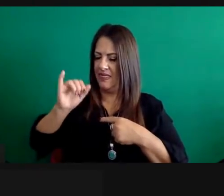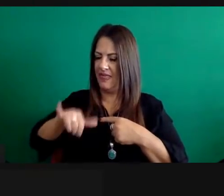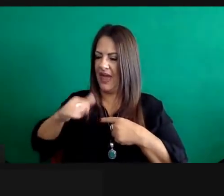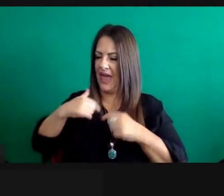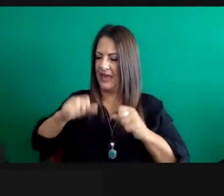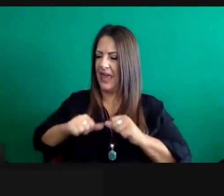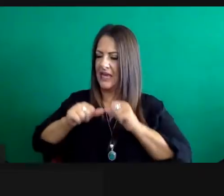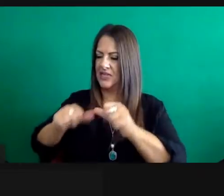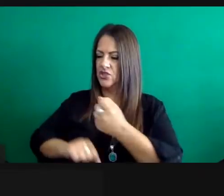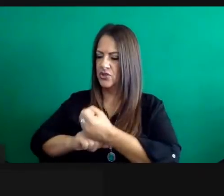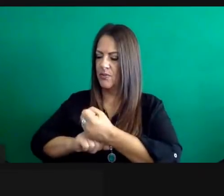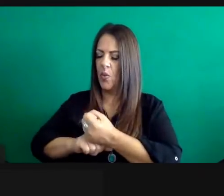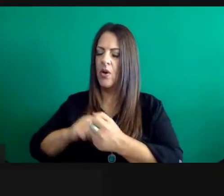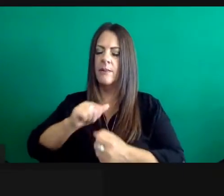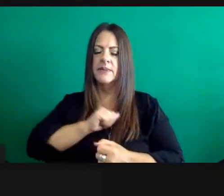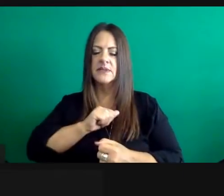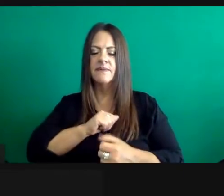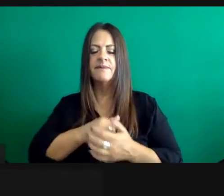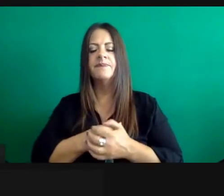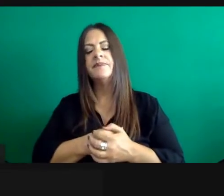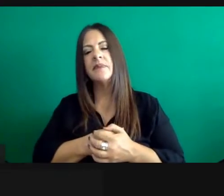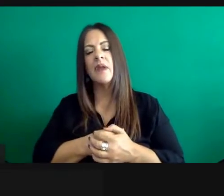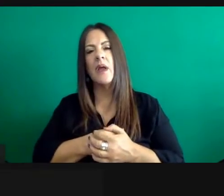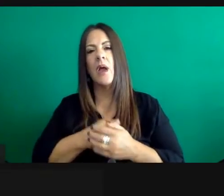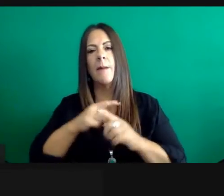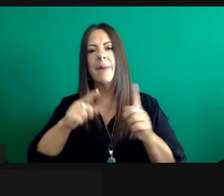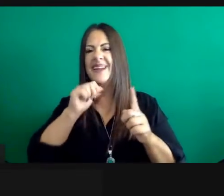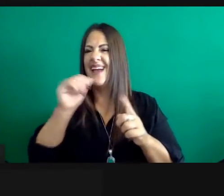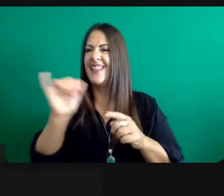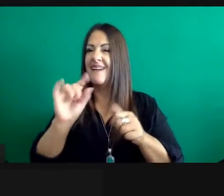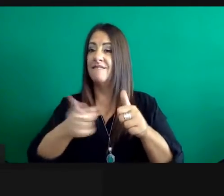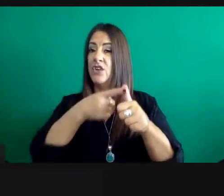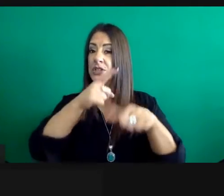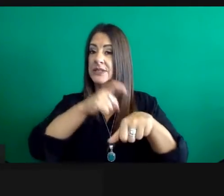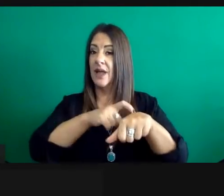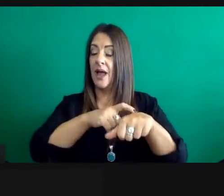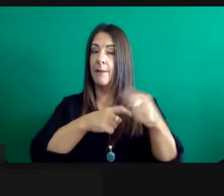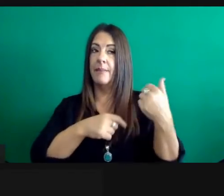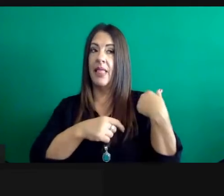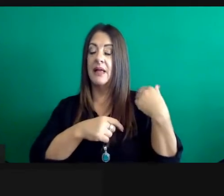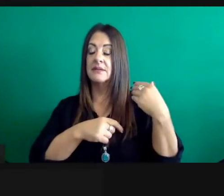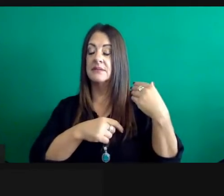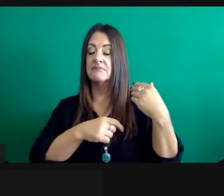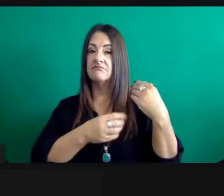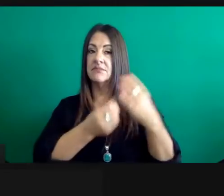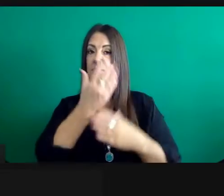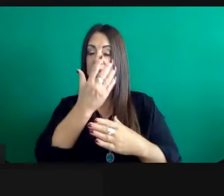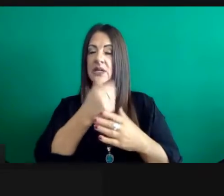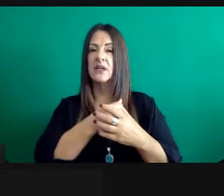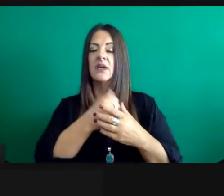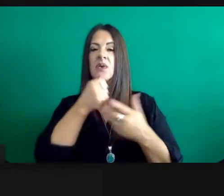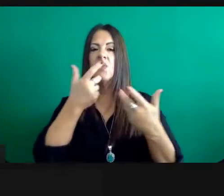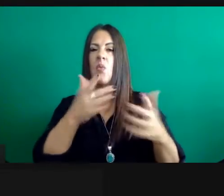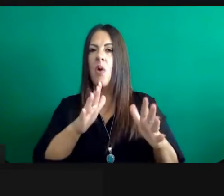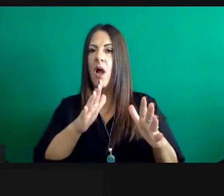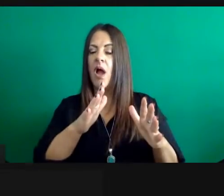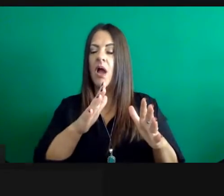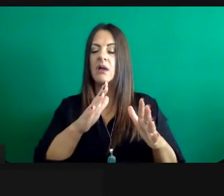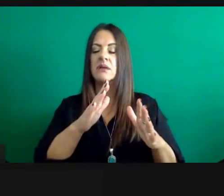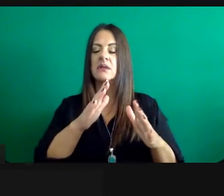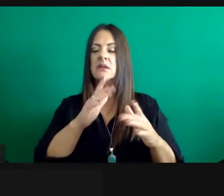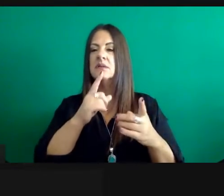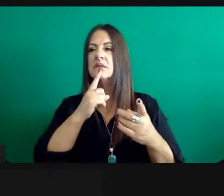the need to not do what we did the first time, which was really isolate the experiences to just a